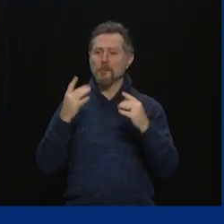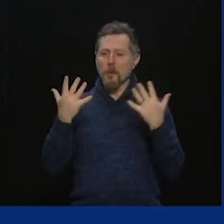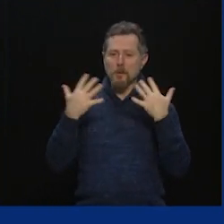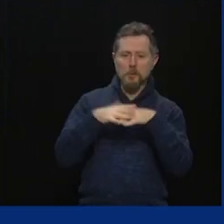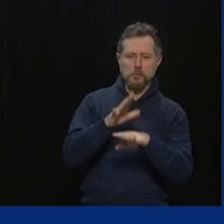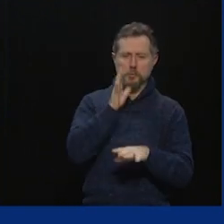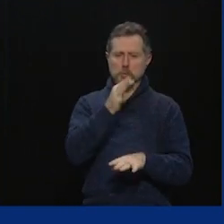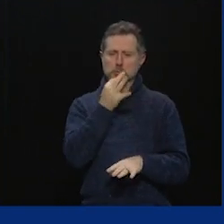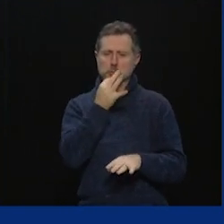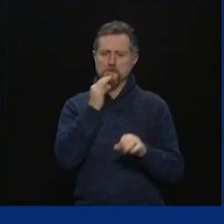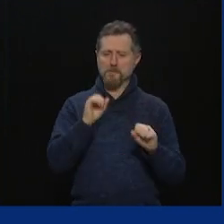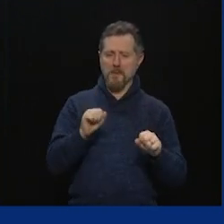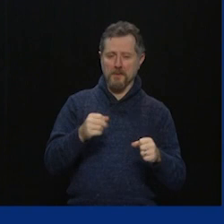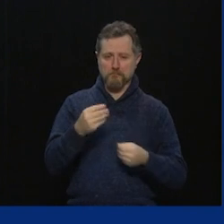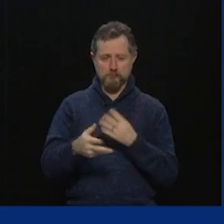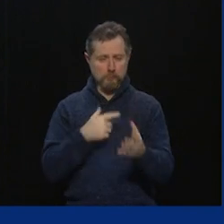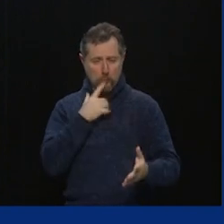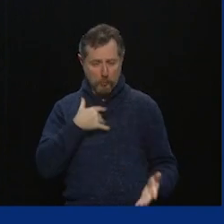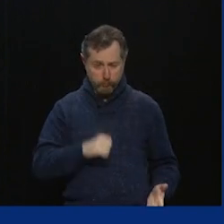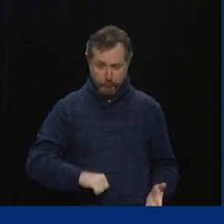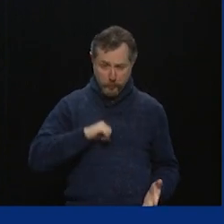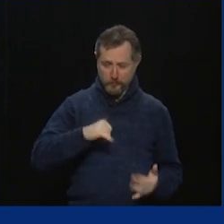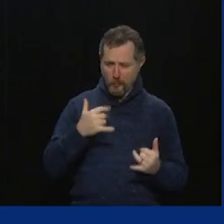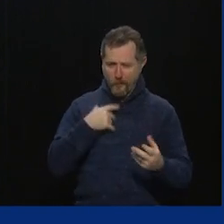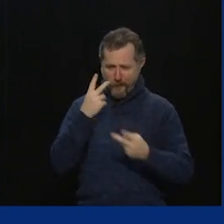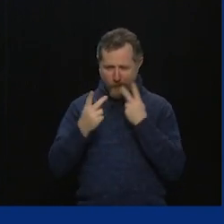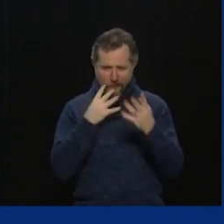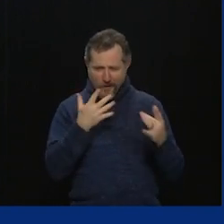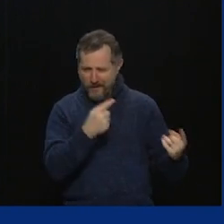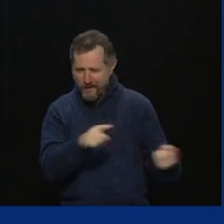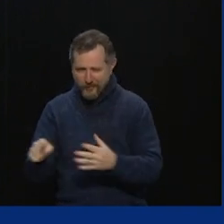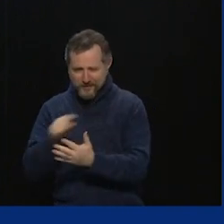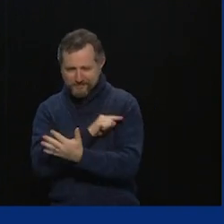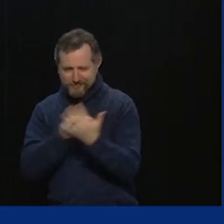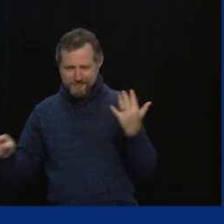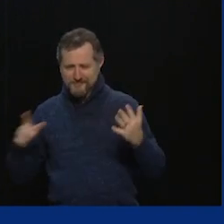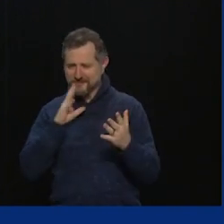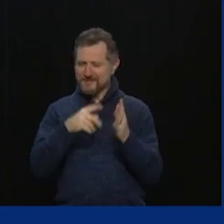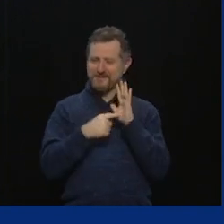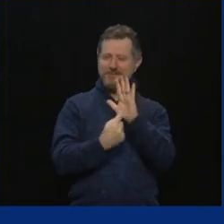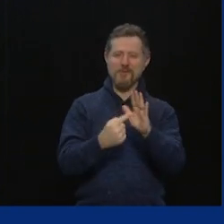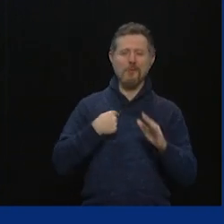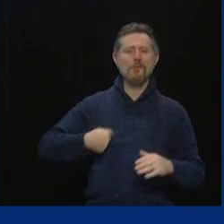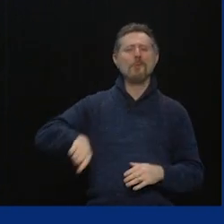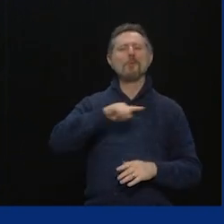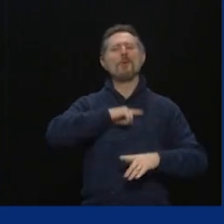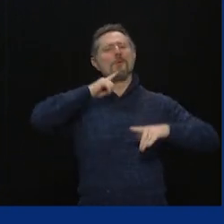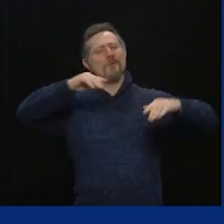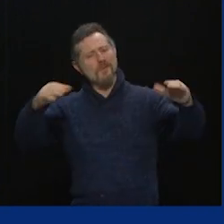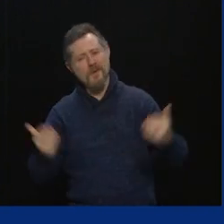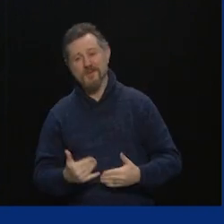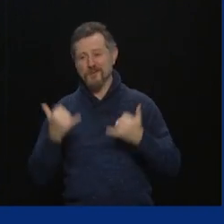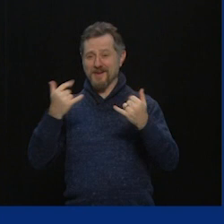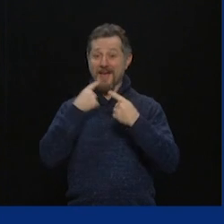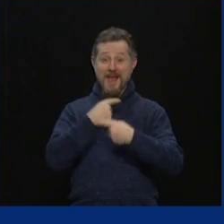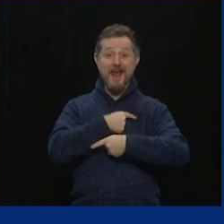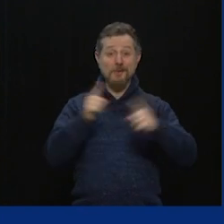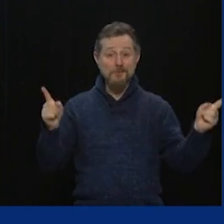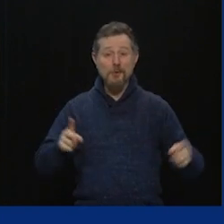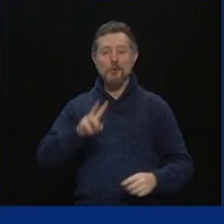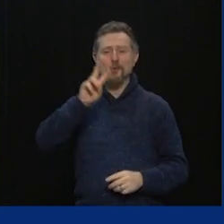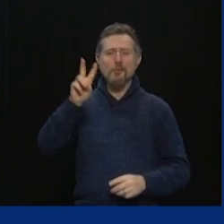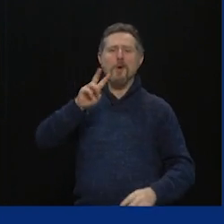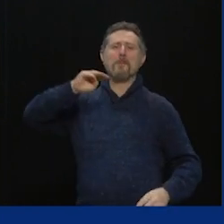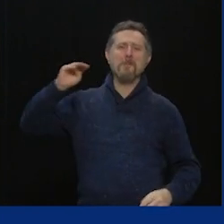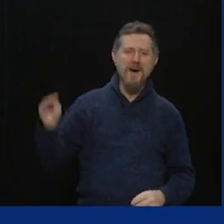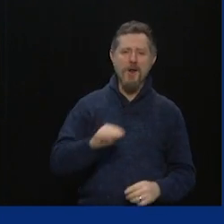I'm very proud today as I see what's happening, and we want to show that the welcome mat is out. We are today announcing $2 million that I've